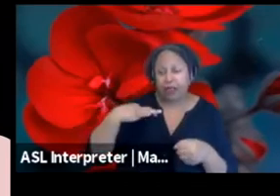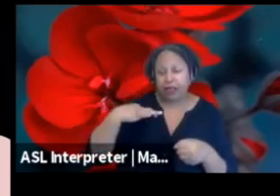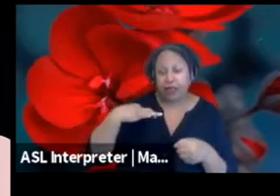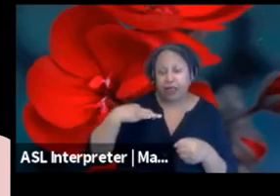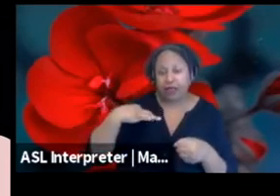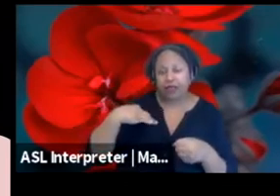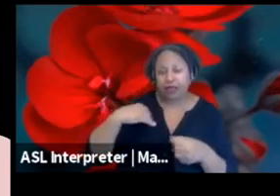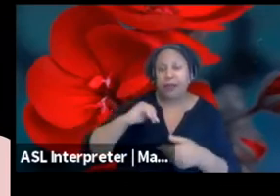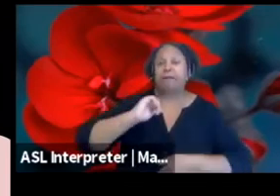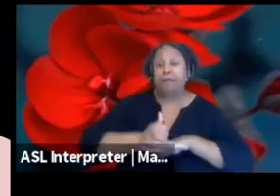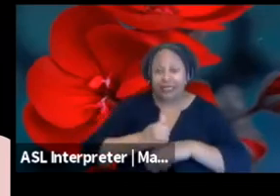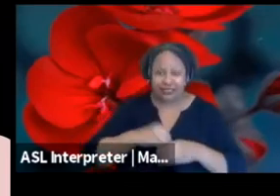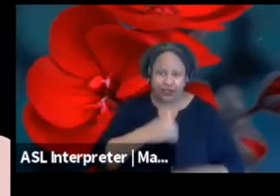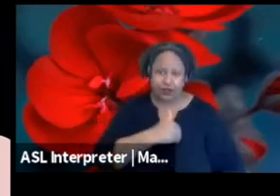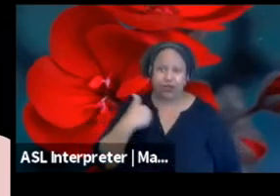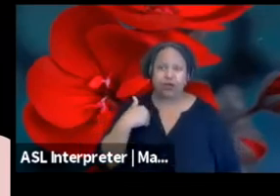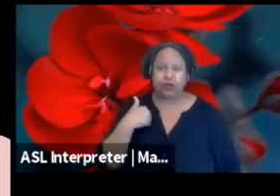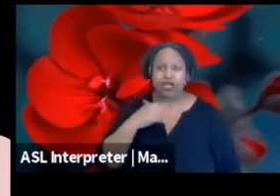Thank you.